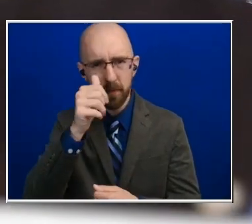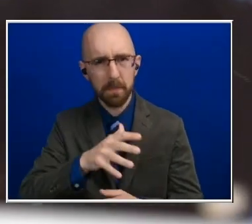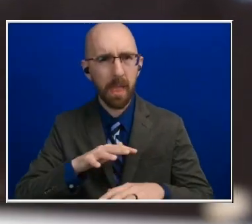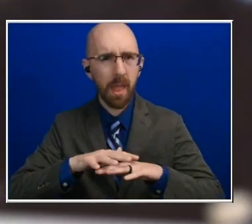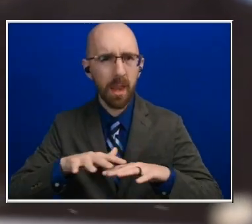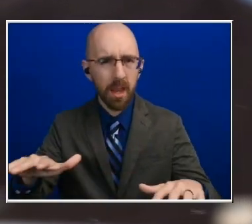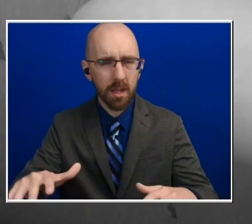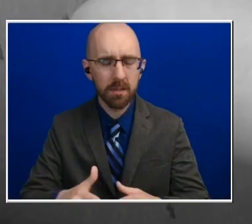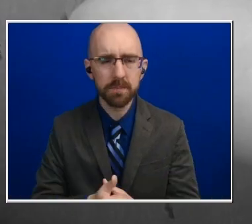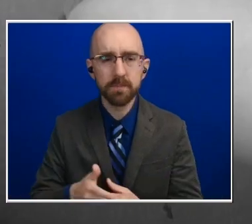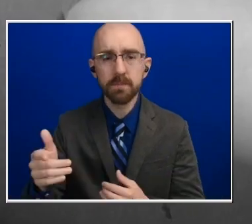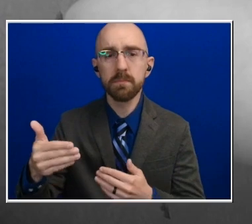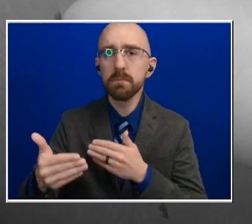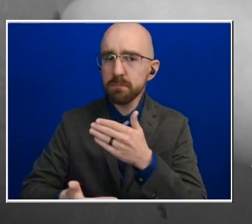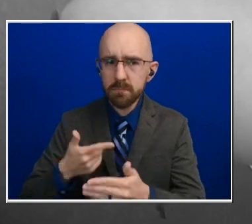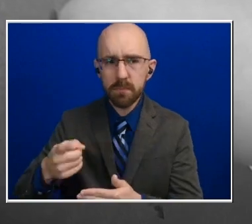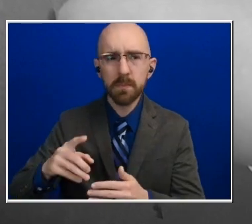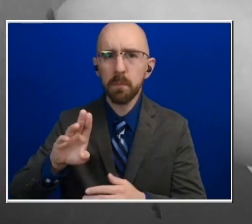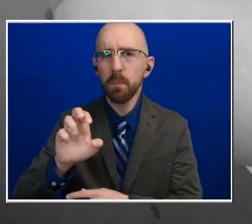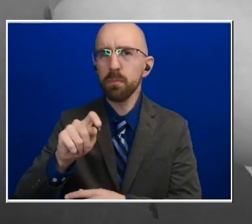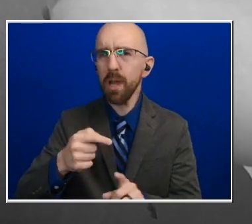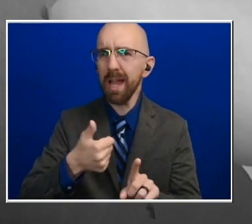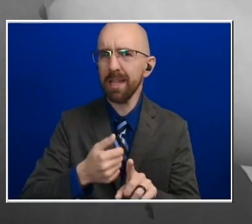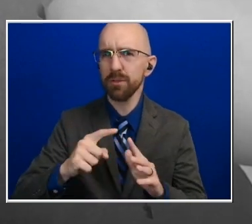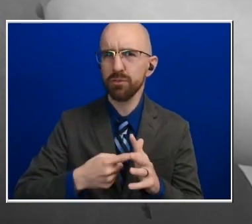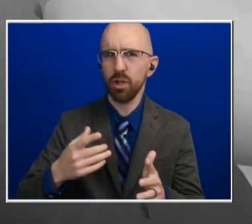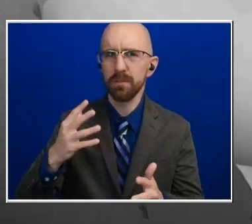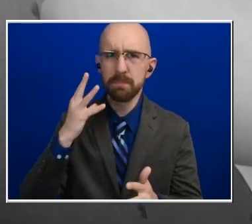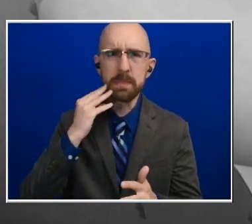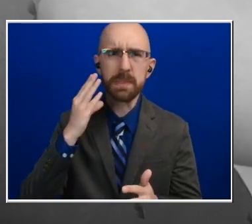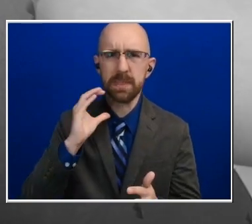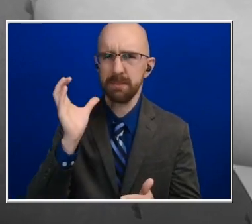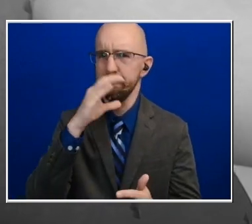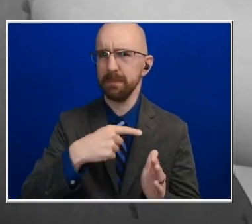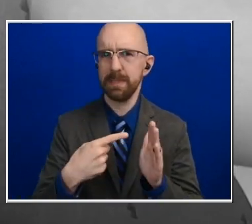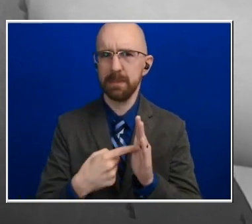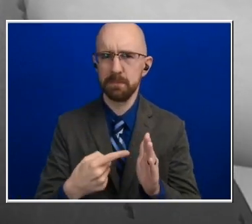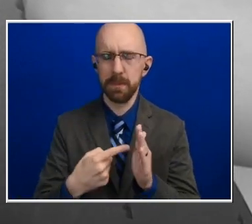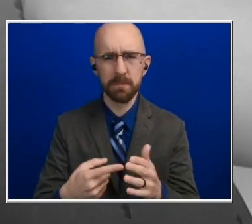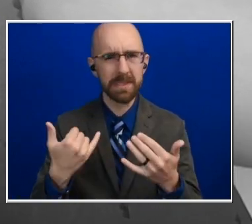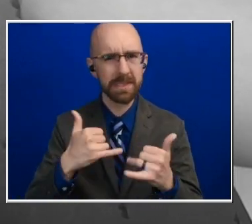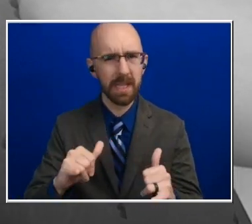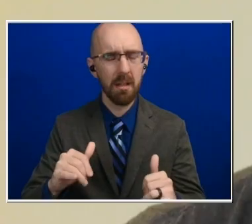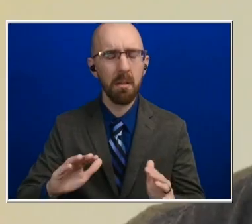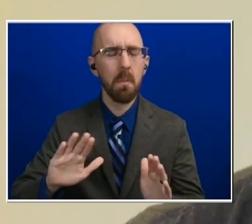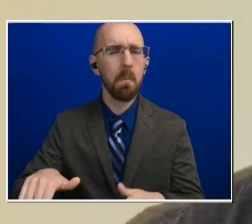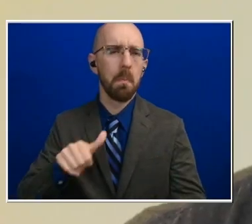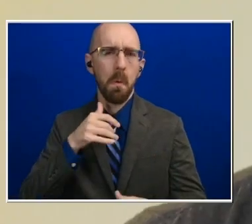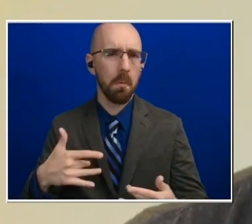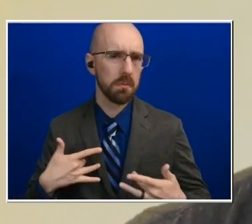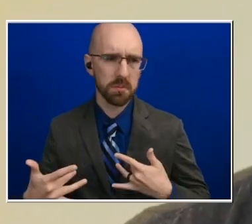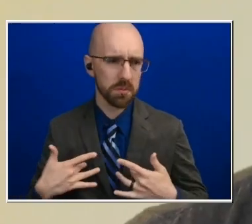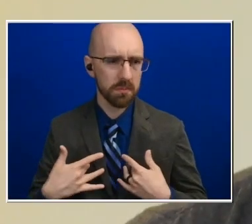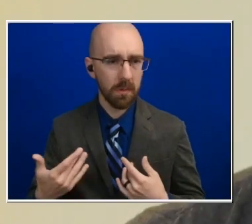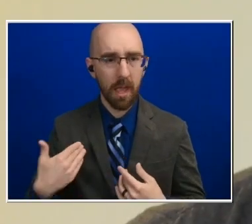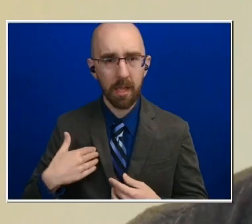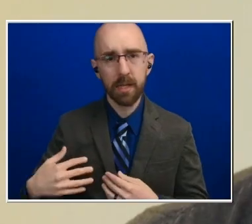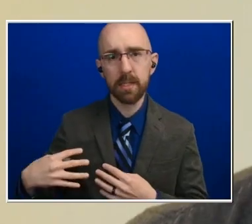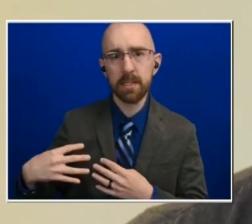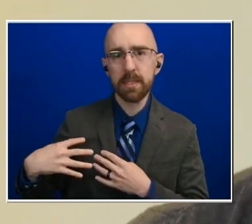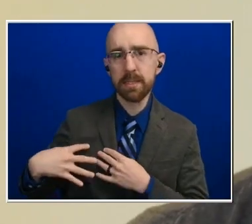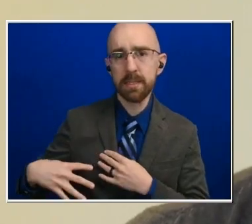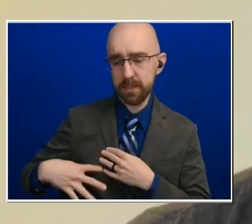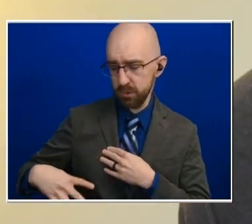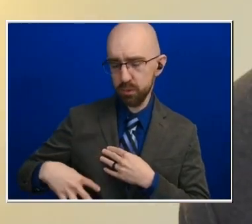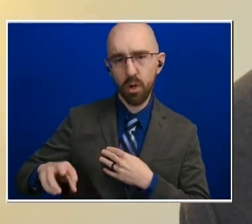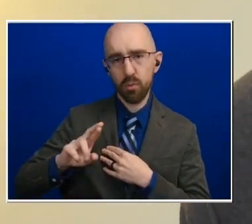began experiencing strange symptoms. Still, he wasn't concerned. I did have a discharge from my right nipple that I really didn't